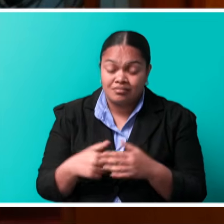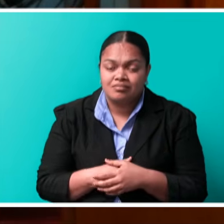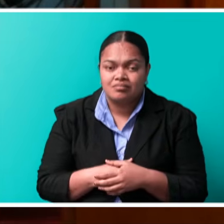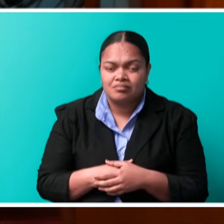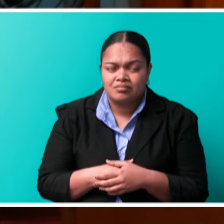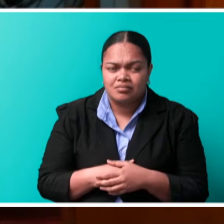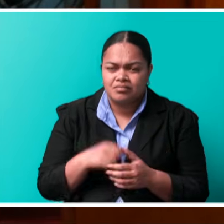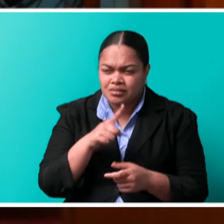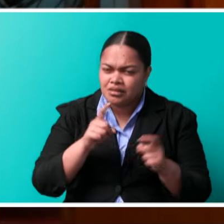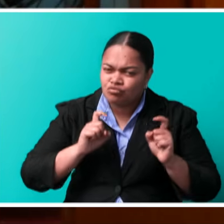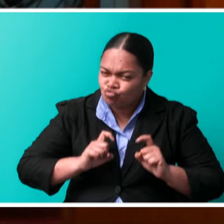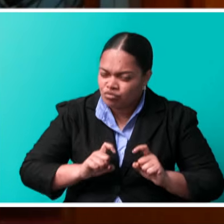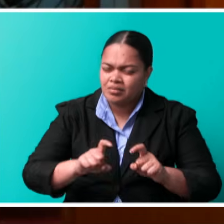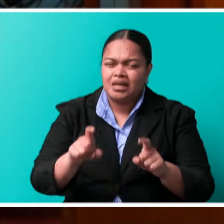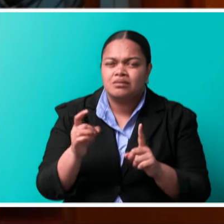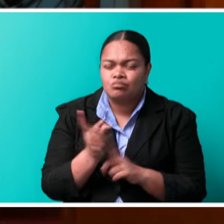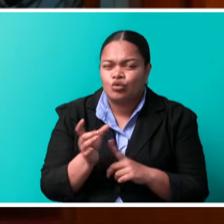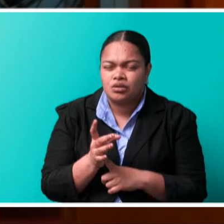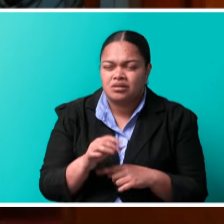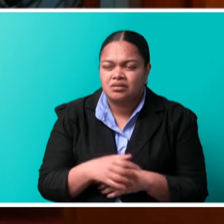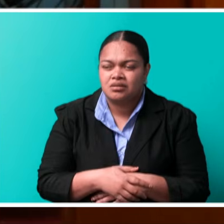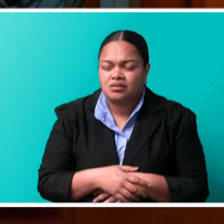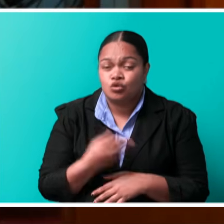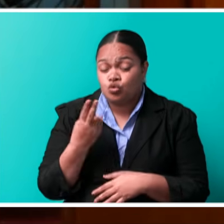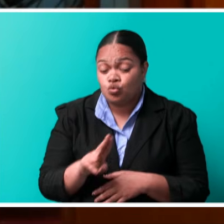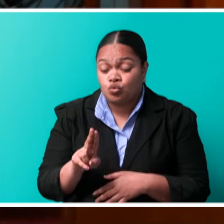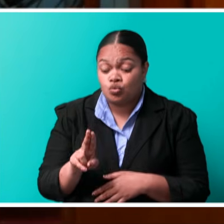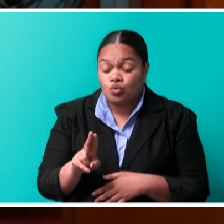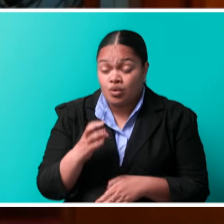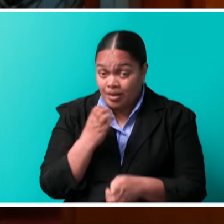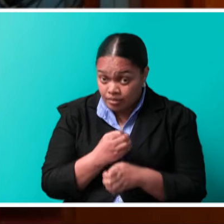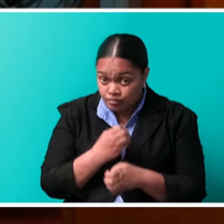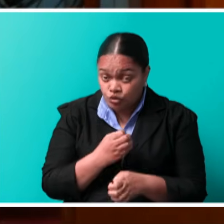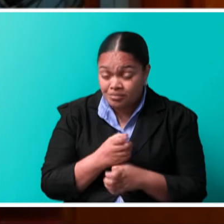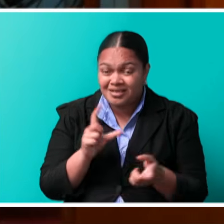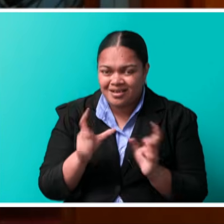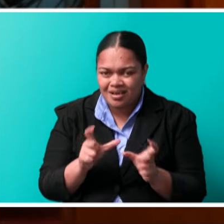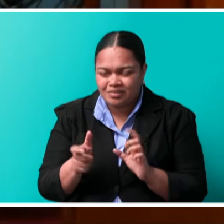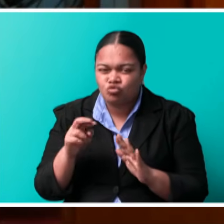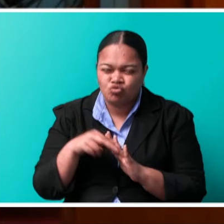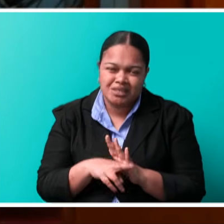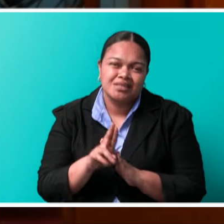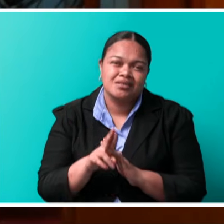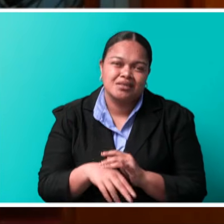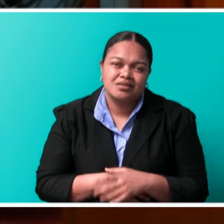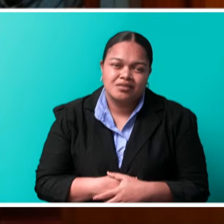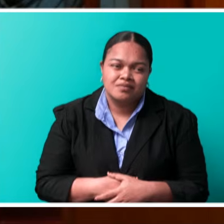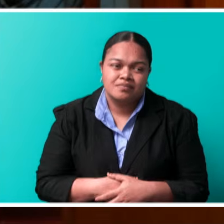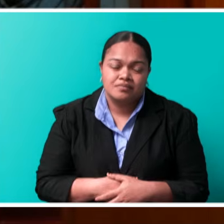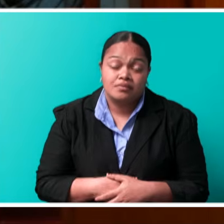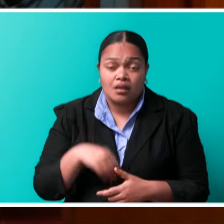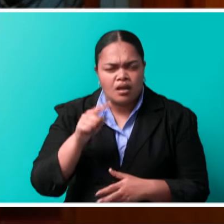It remains central to exports, employment, and climate resilience. This